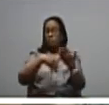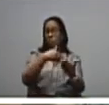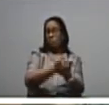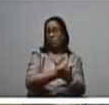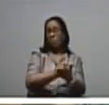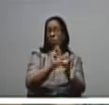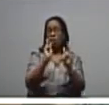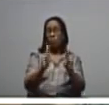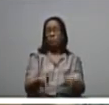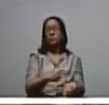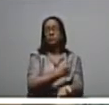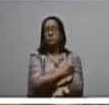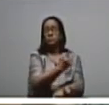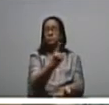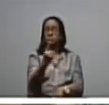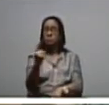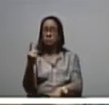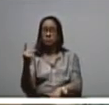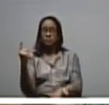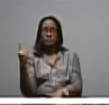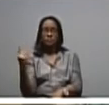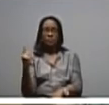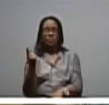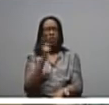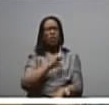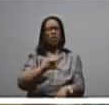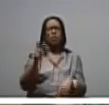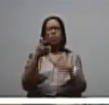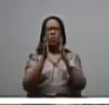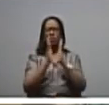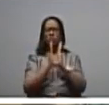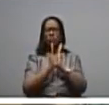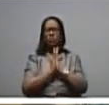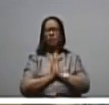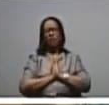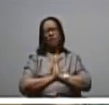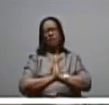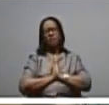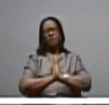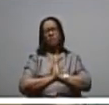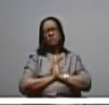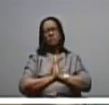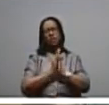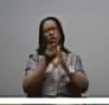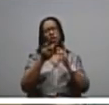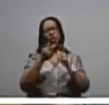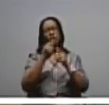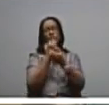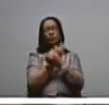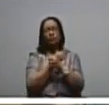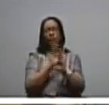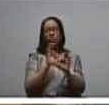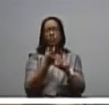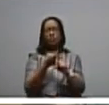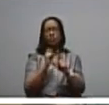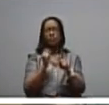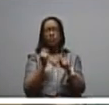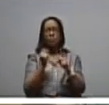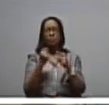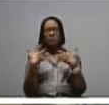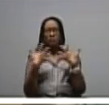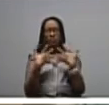So, Lord, we ask freedom from fear for people troubled